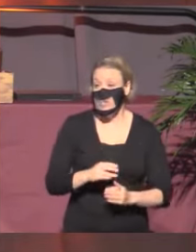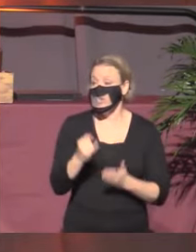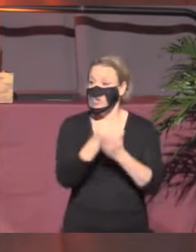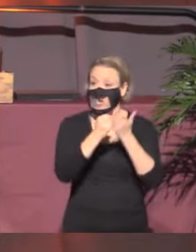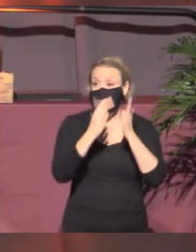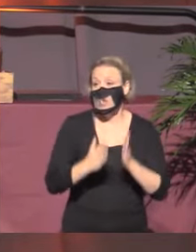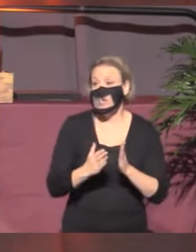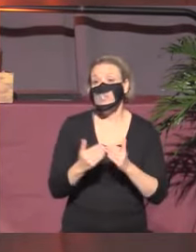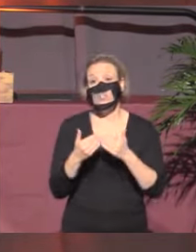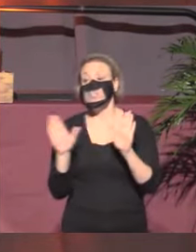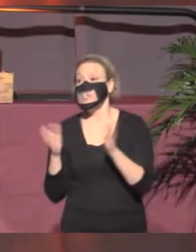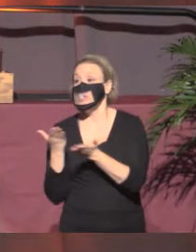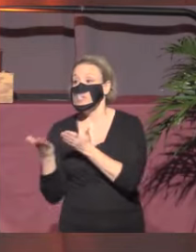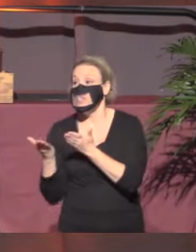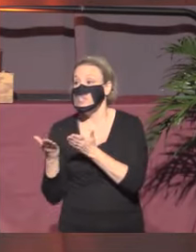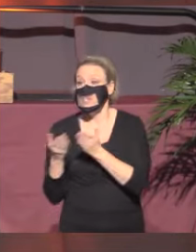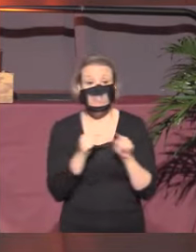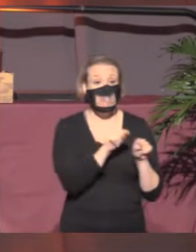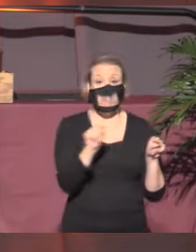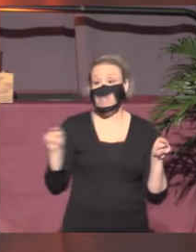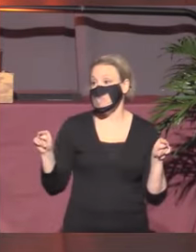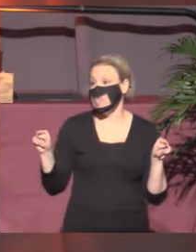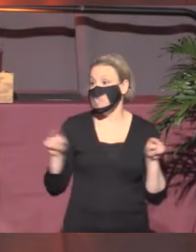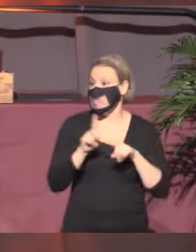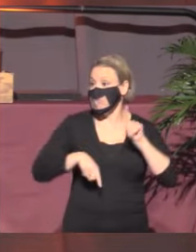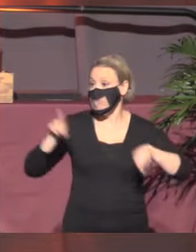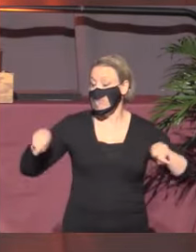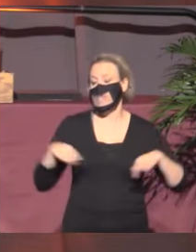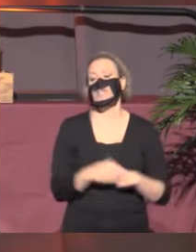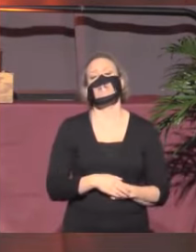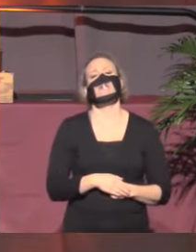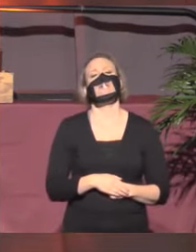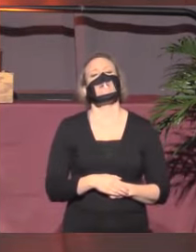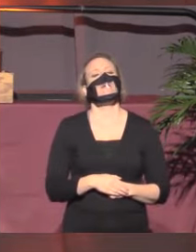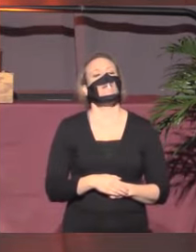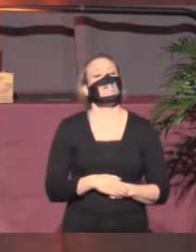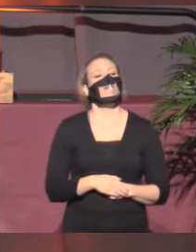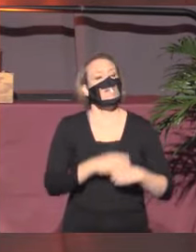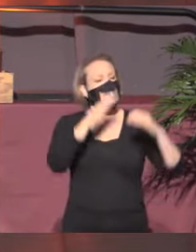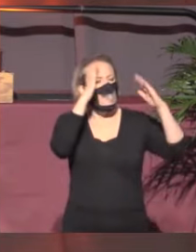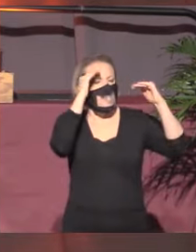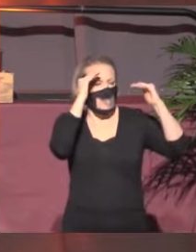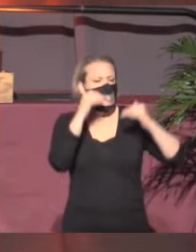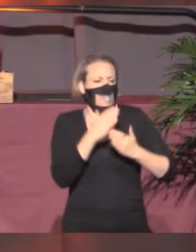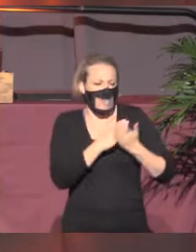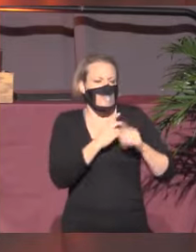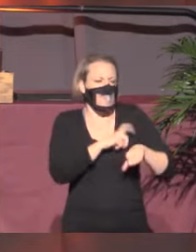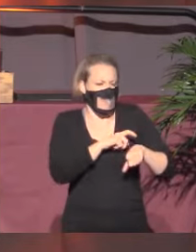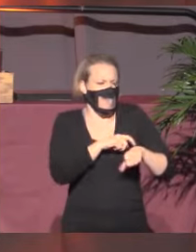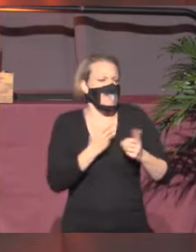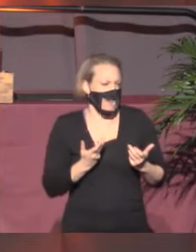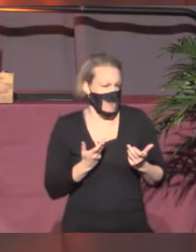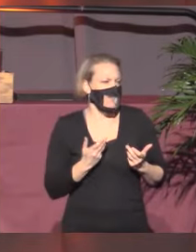public service. And I hope that with some time was left for a big helping